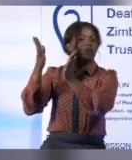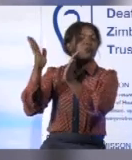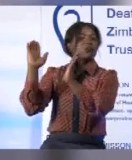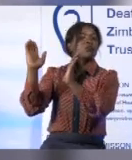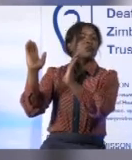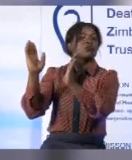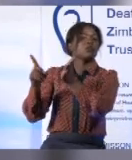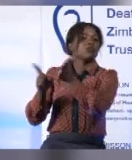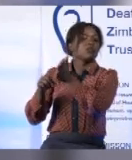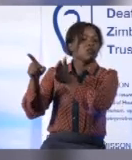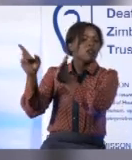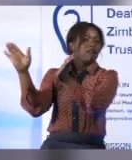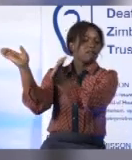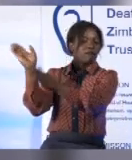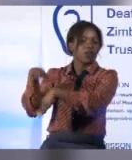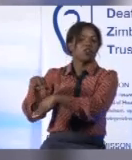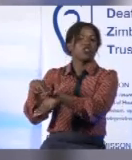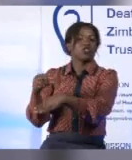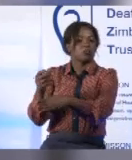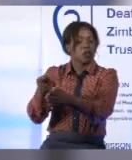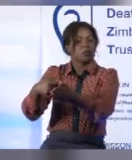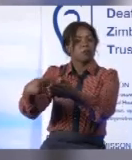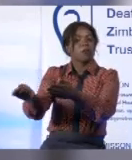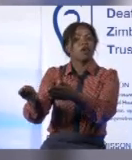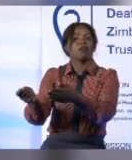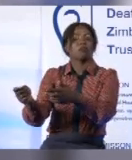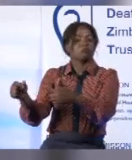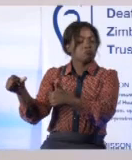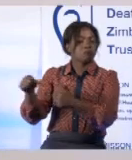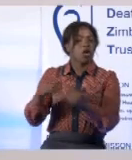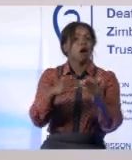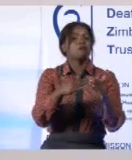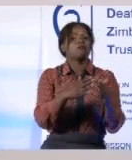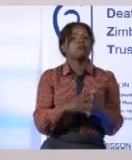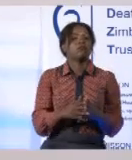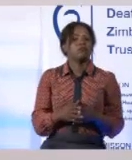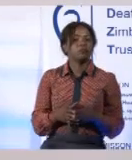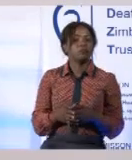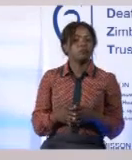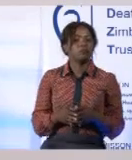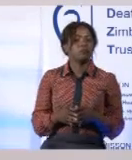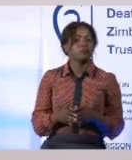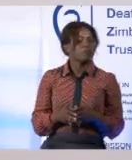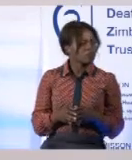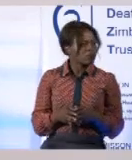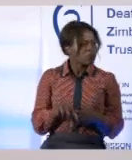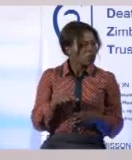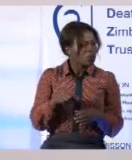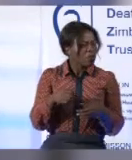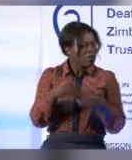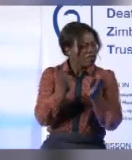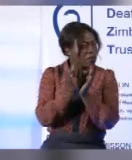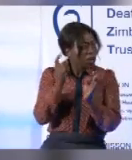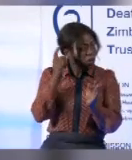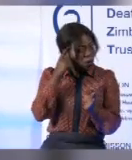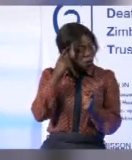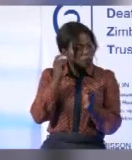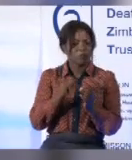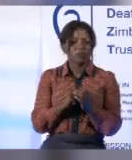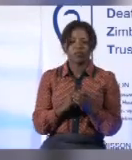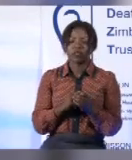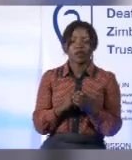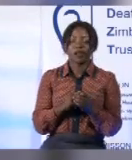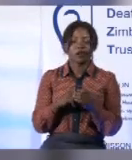And we are paid there. Does your family know what you do for a living? My family doesn't